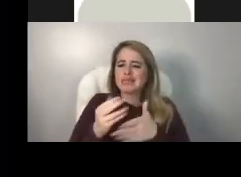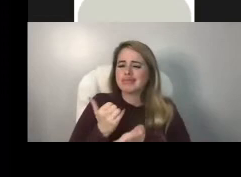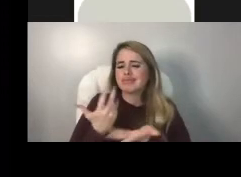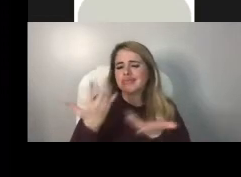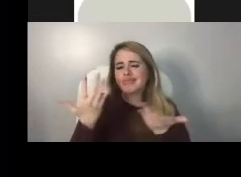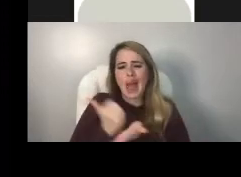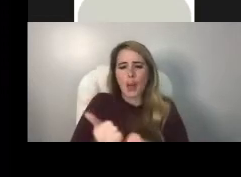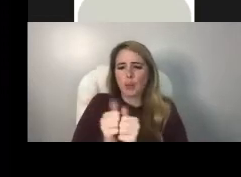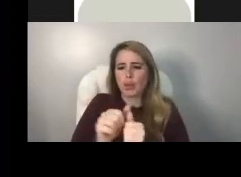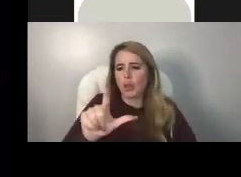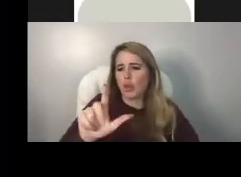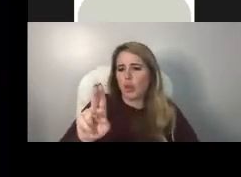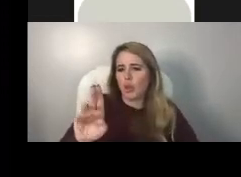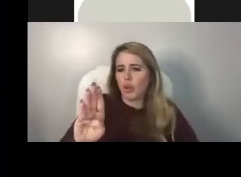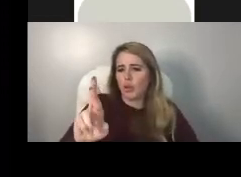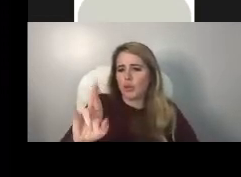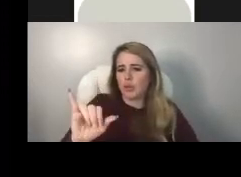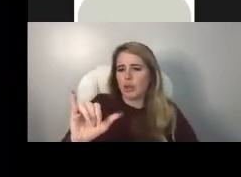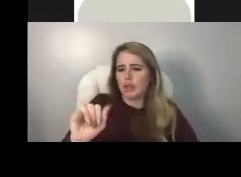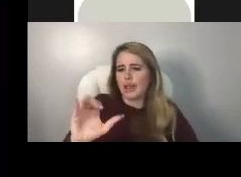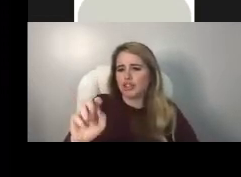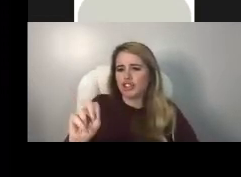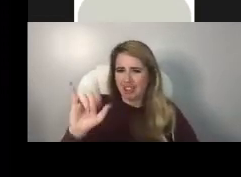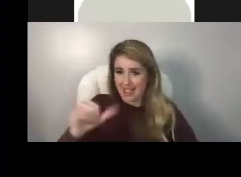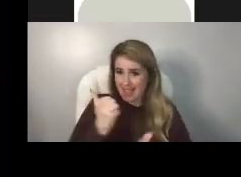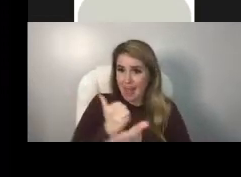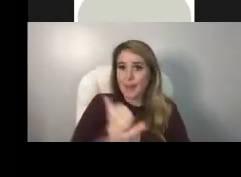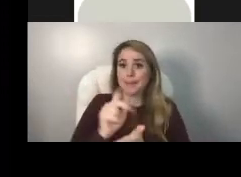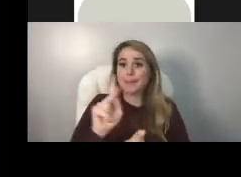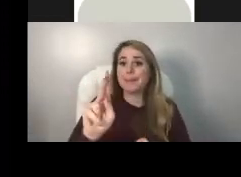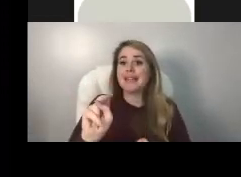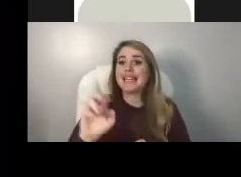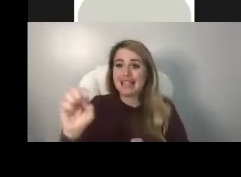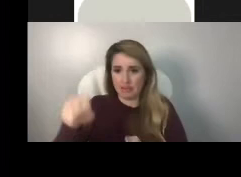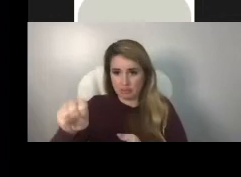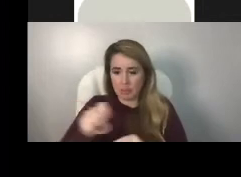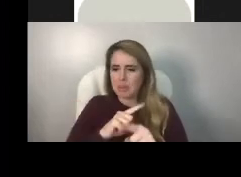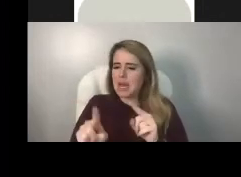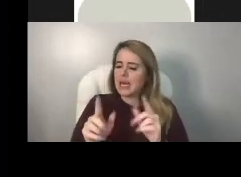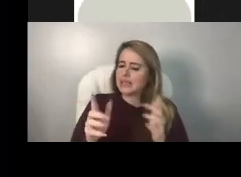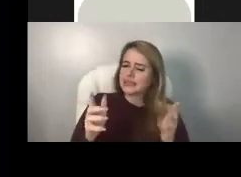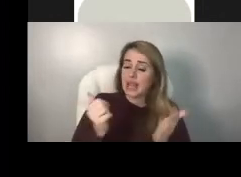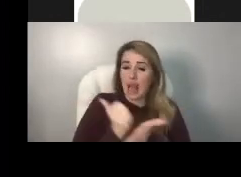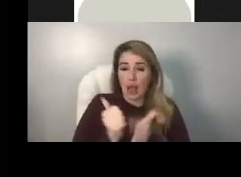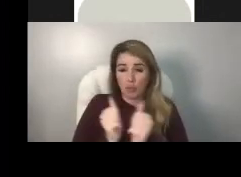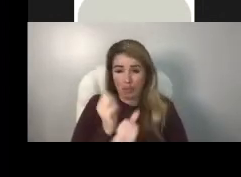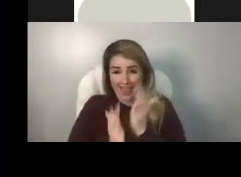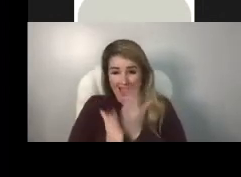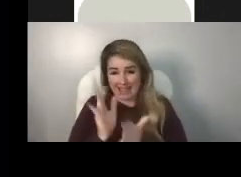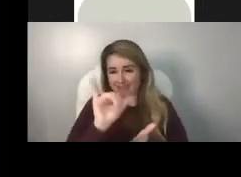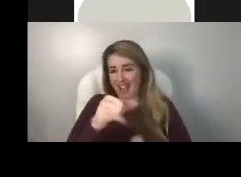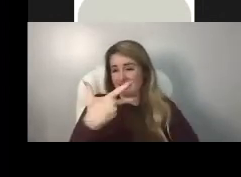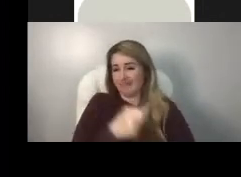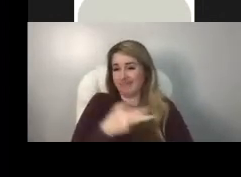been shown to work well in the knee, but there's really no good studies that show they work well in the hand.